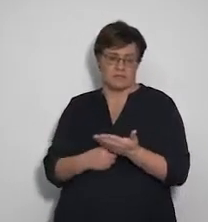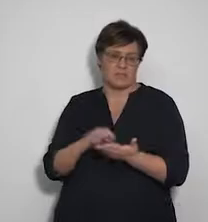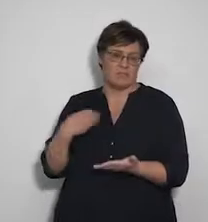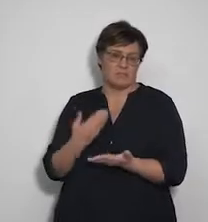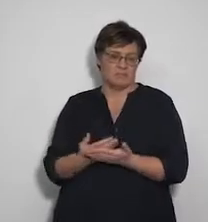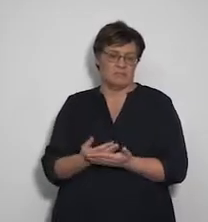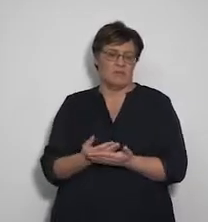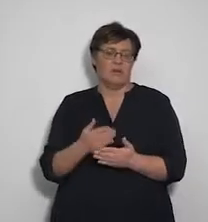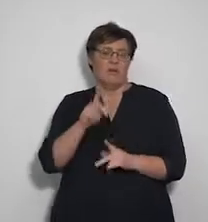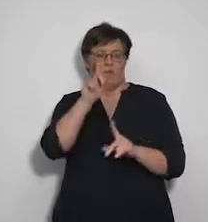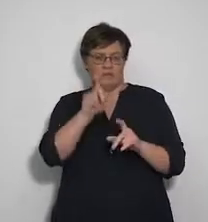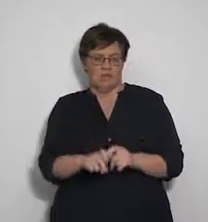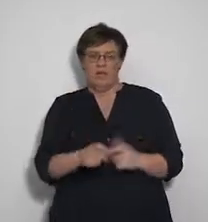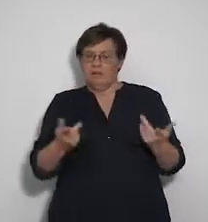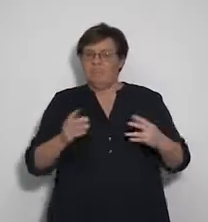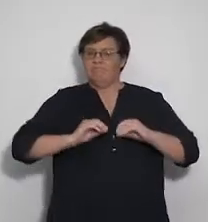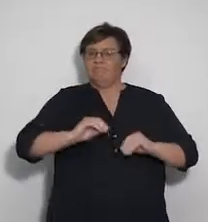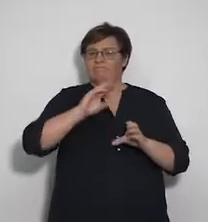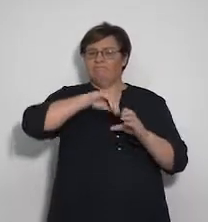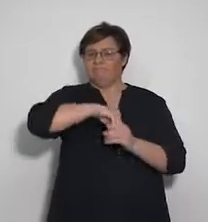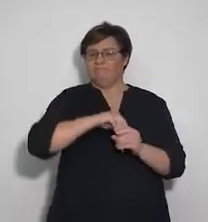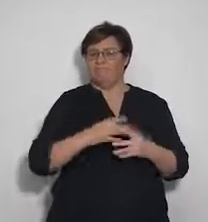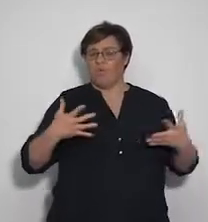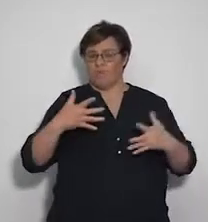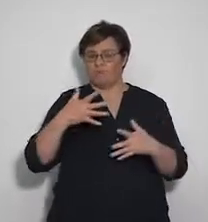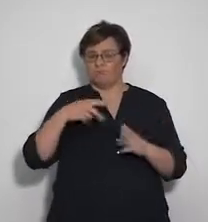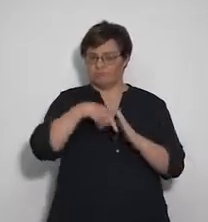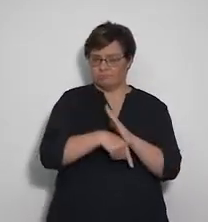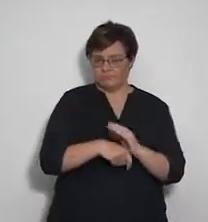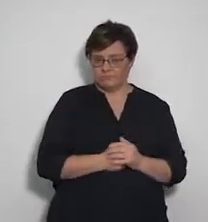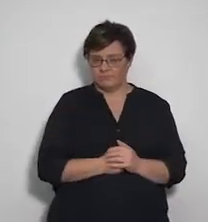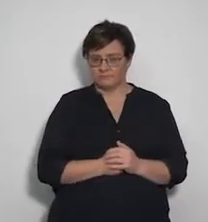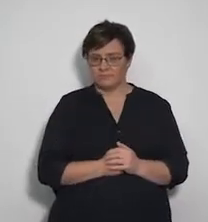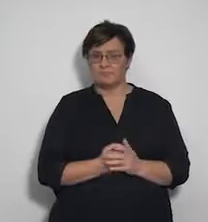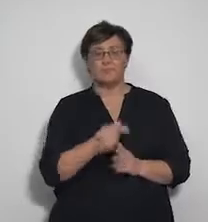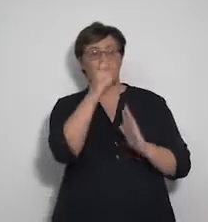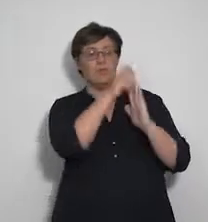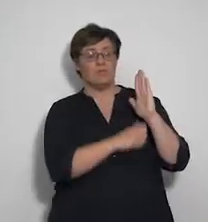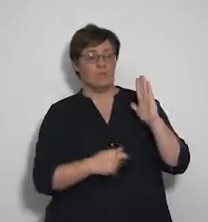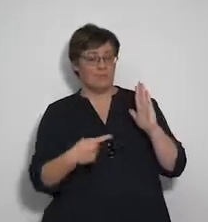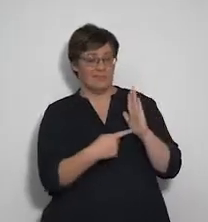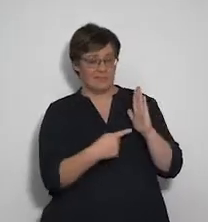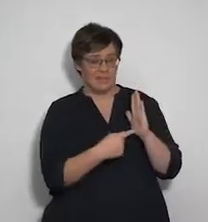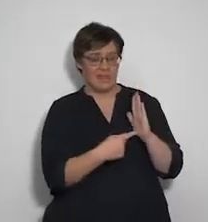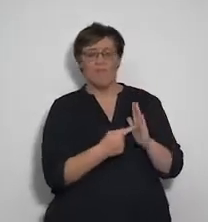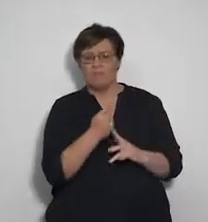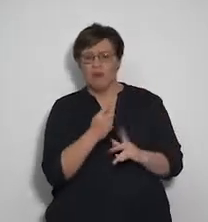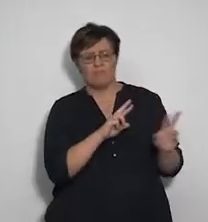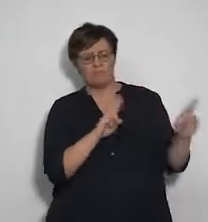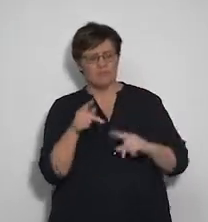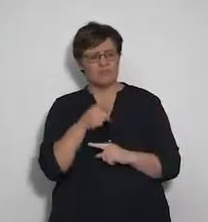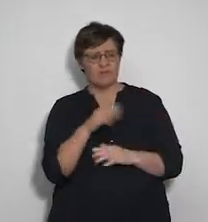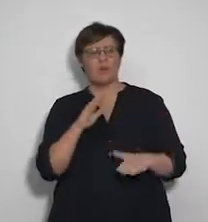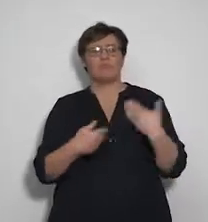some application-based questions as we get into the lesson. So, as I mentioned, terms. It's important that we